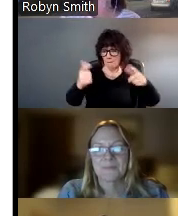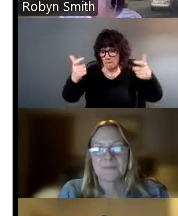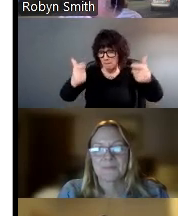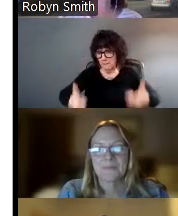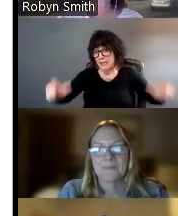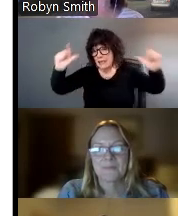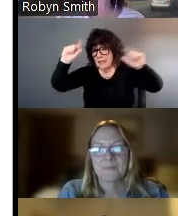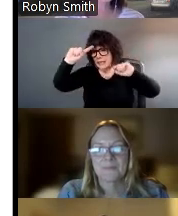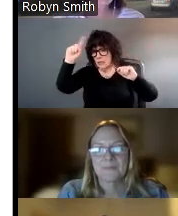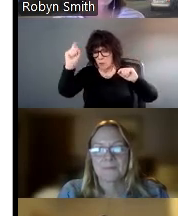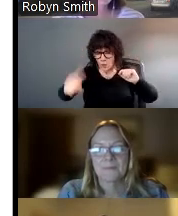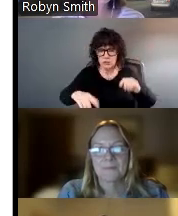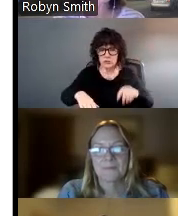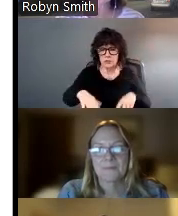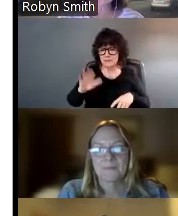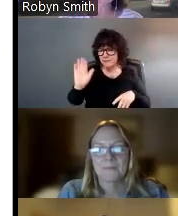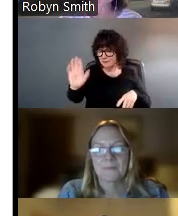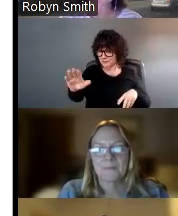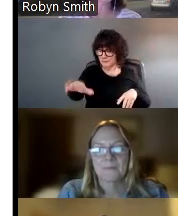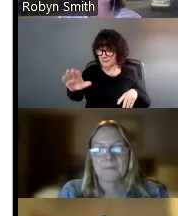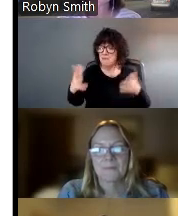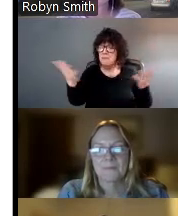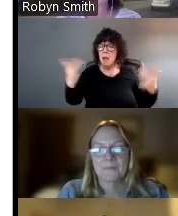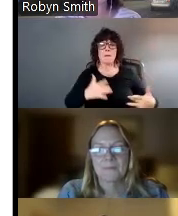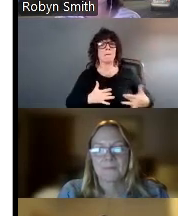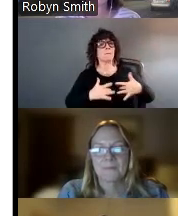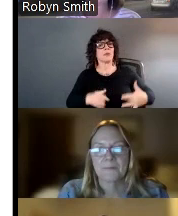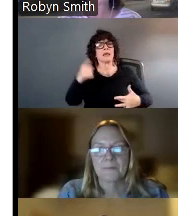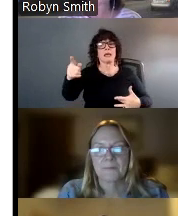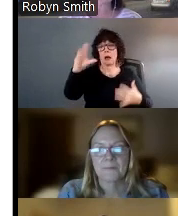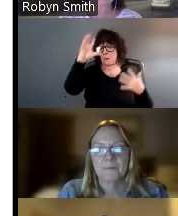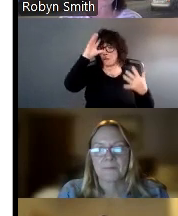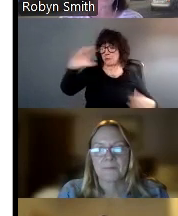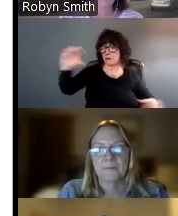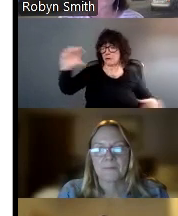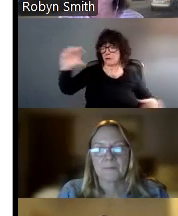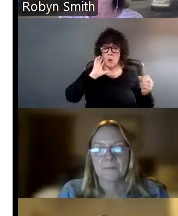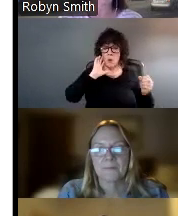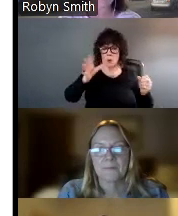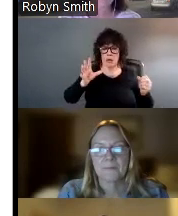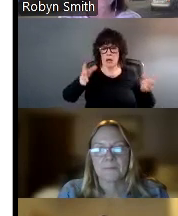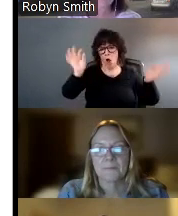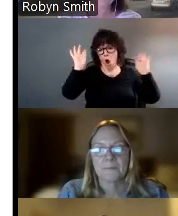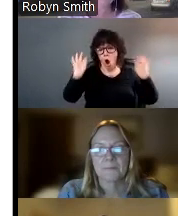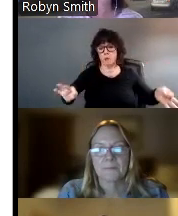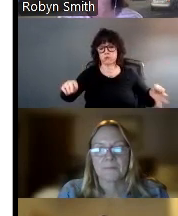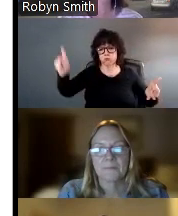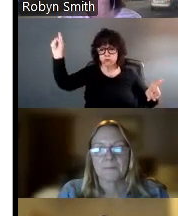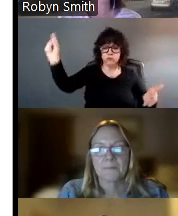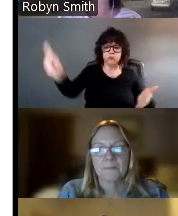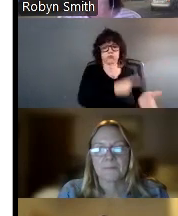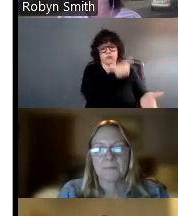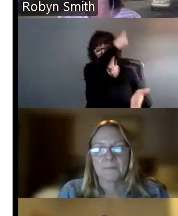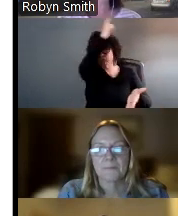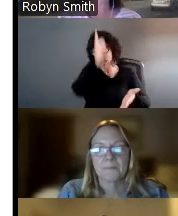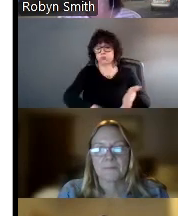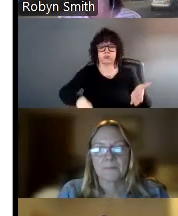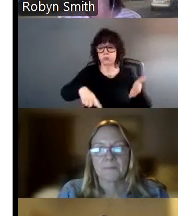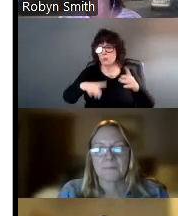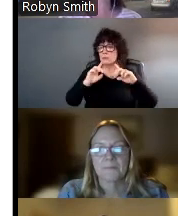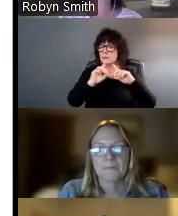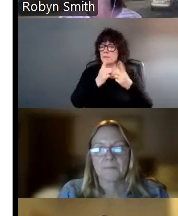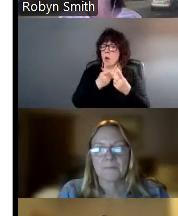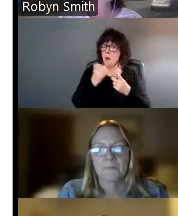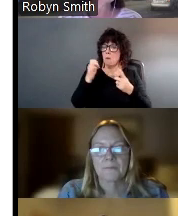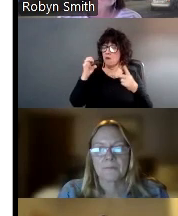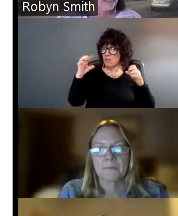Um, the reality is that the Department of Education was created by statute by Congress. Um,